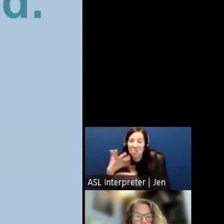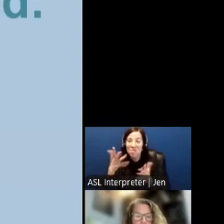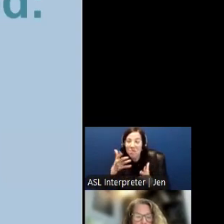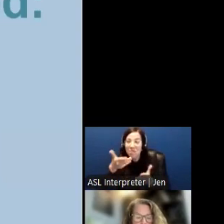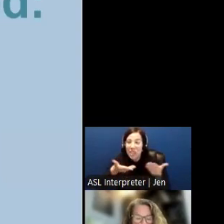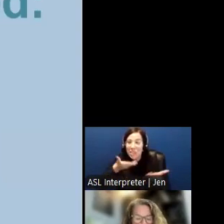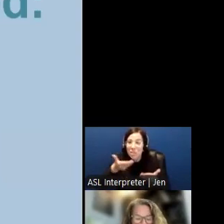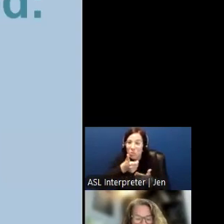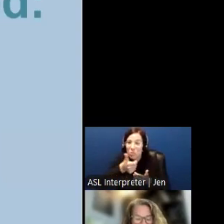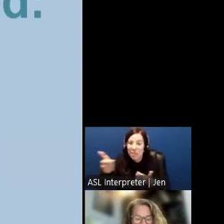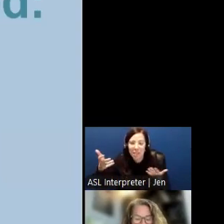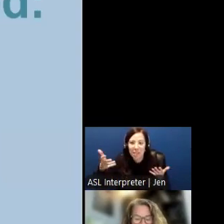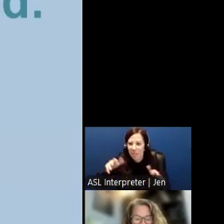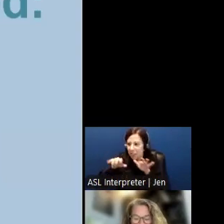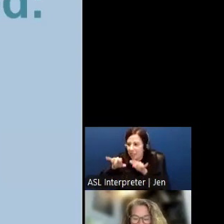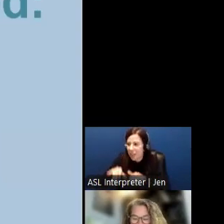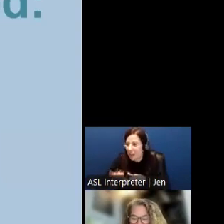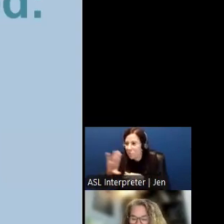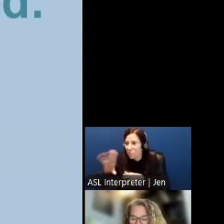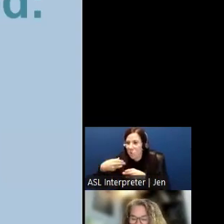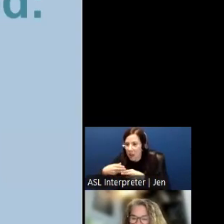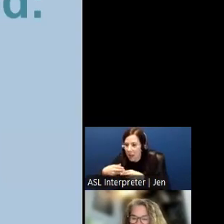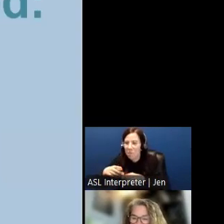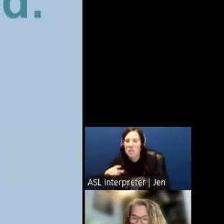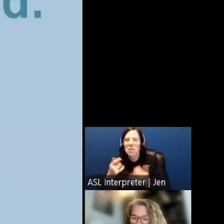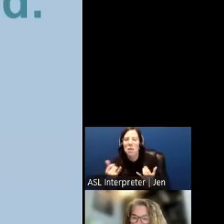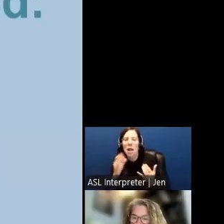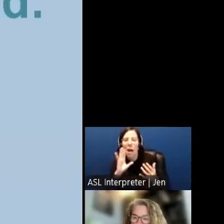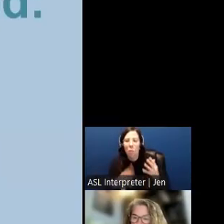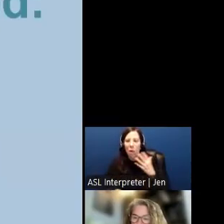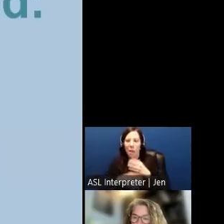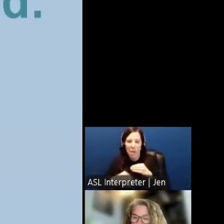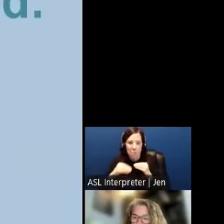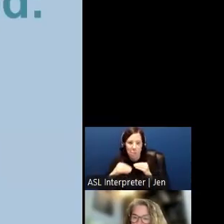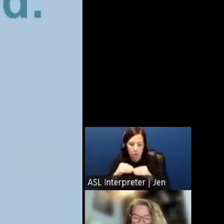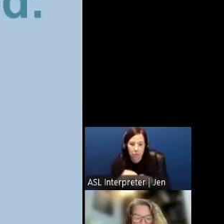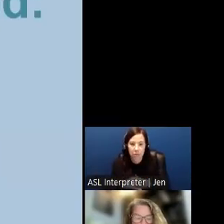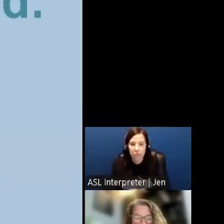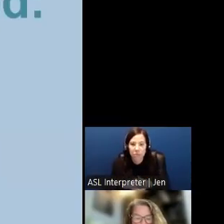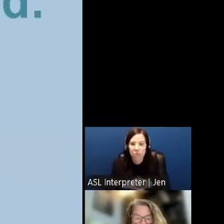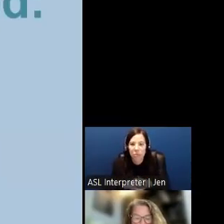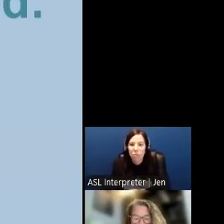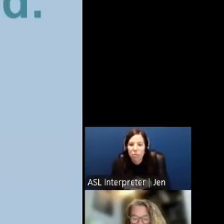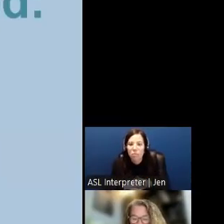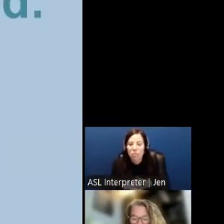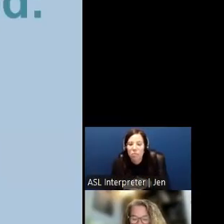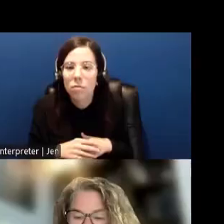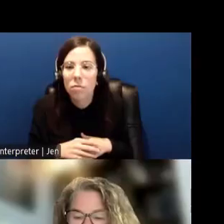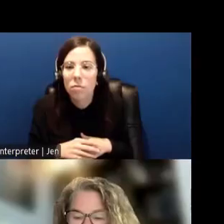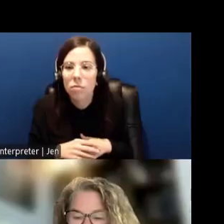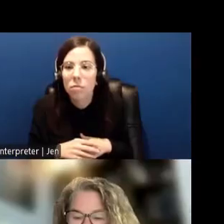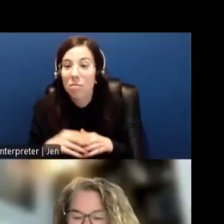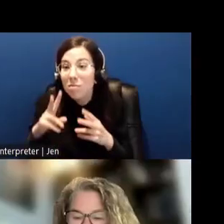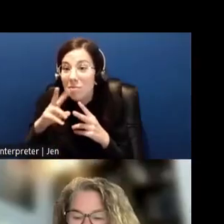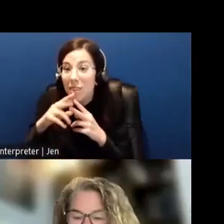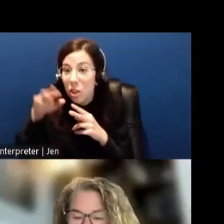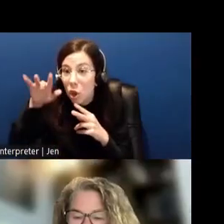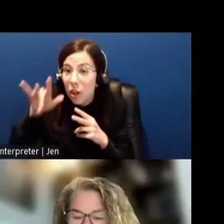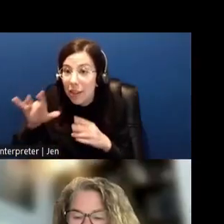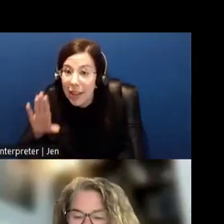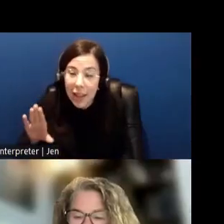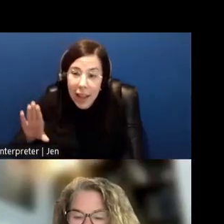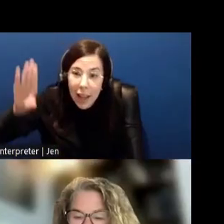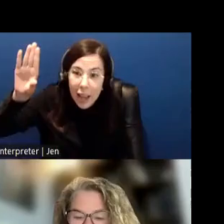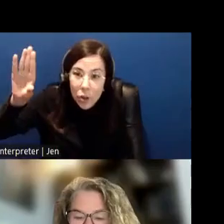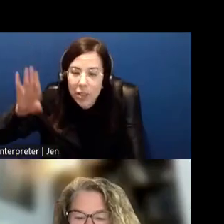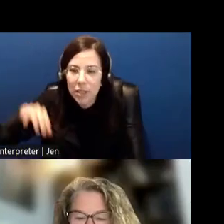a little bit in the chat, but I'm going to do some more right now, which is either using your virtual hand raise or physical